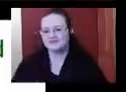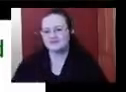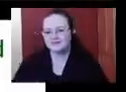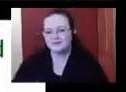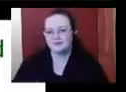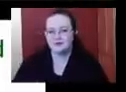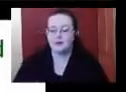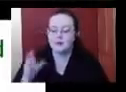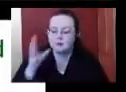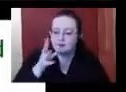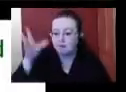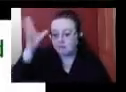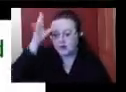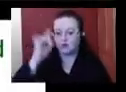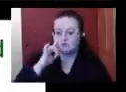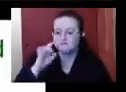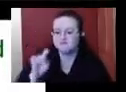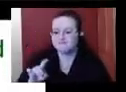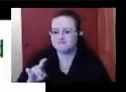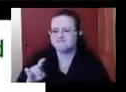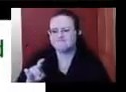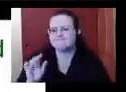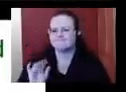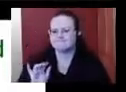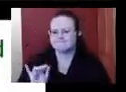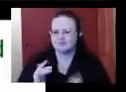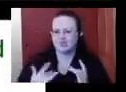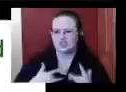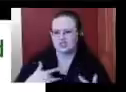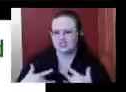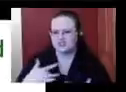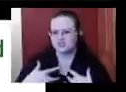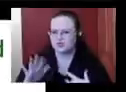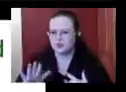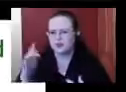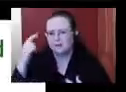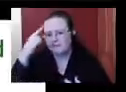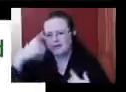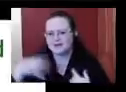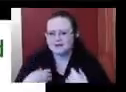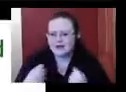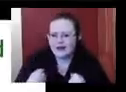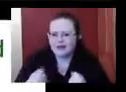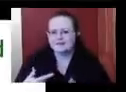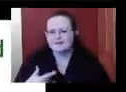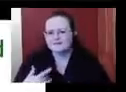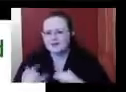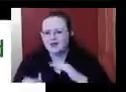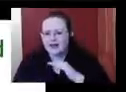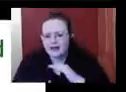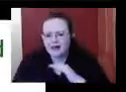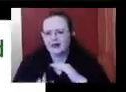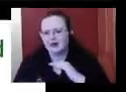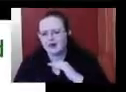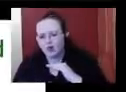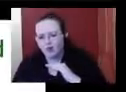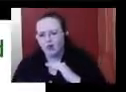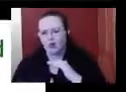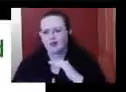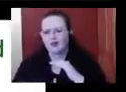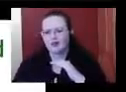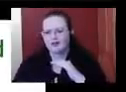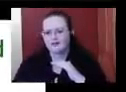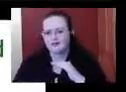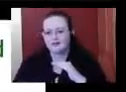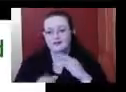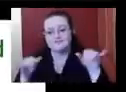Parents in Halton have identified concerns around their children's mental health, loneliness, and isolation. These trends are seen